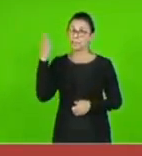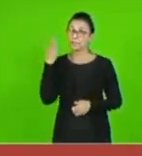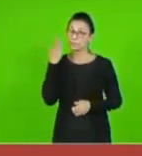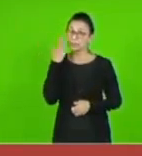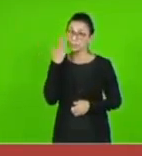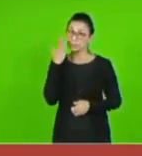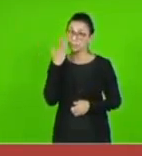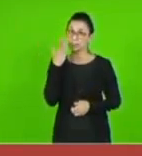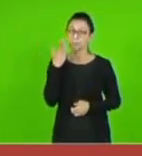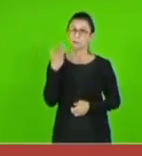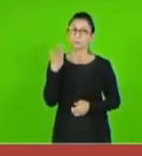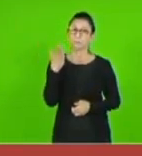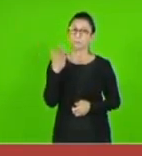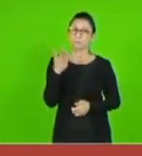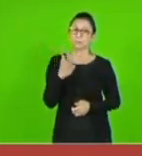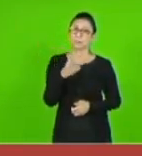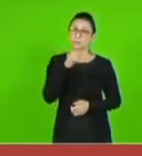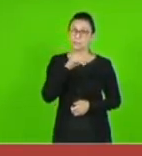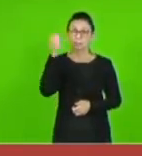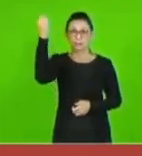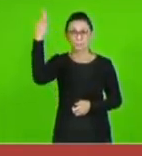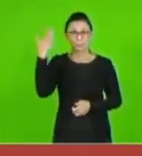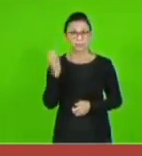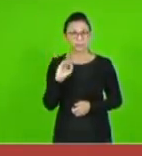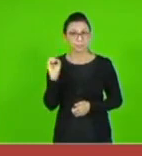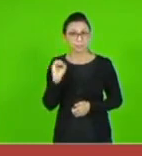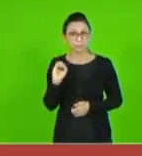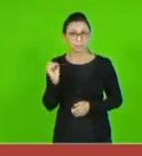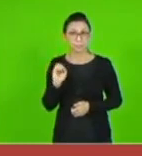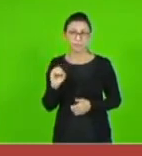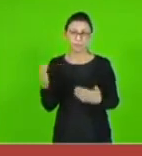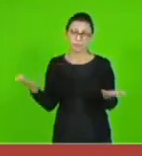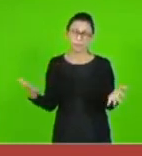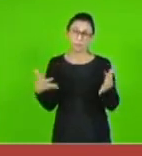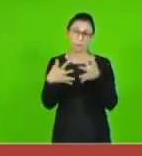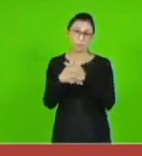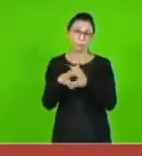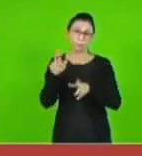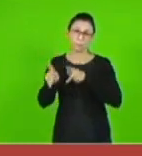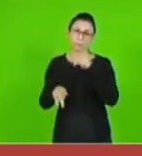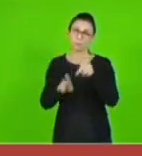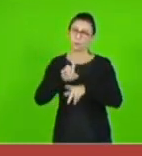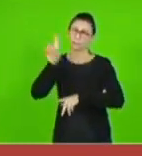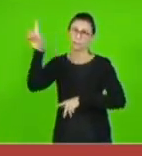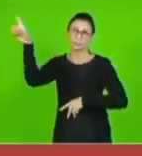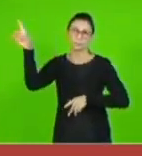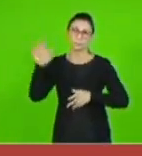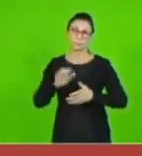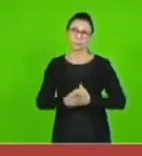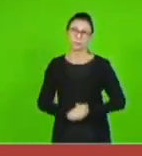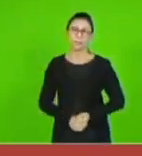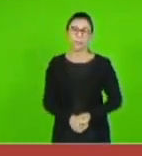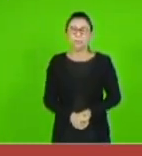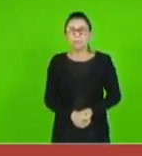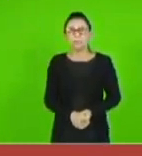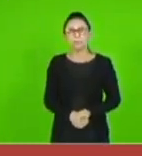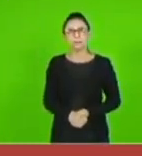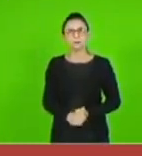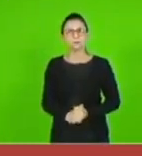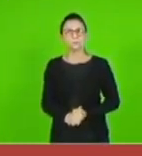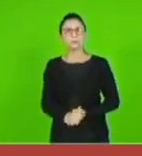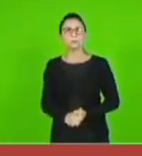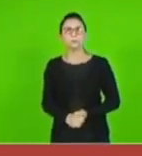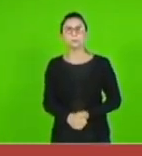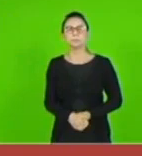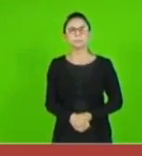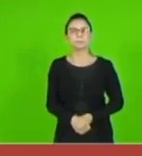the revelation, you will never understand the book. And people aren't worried about not